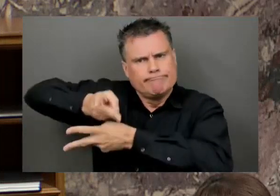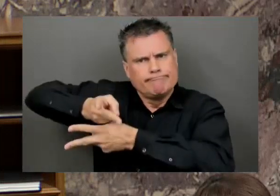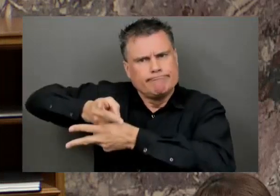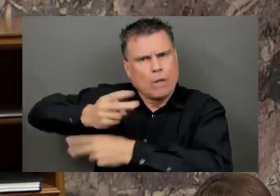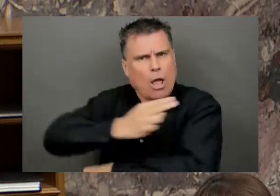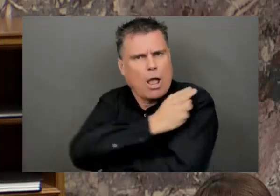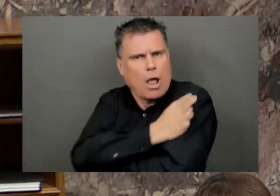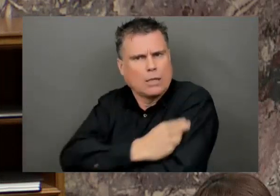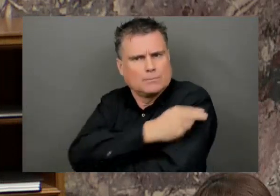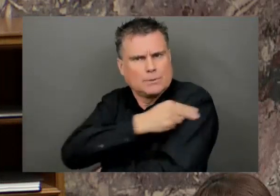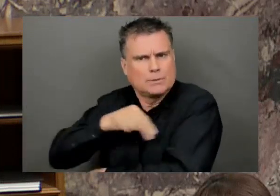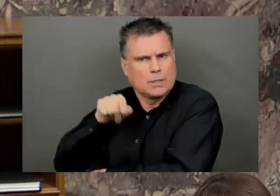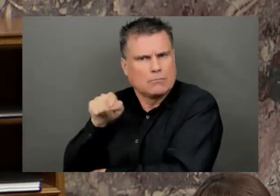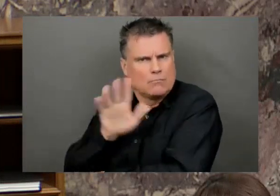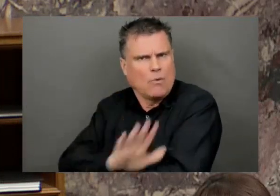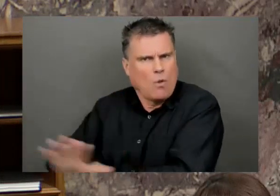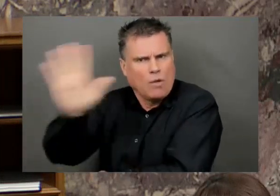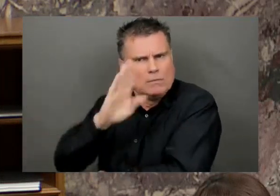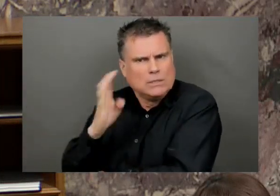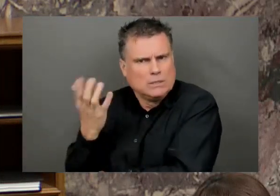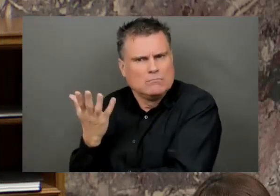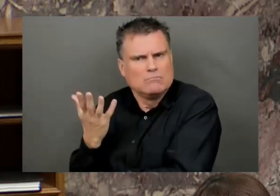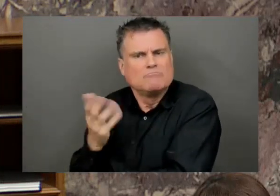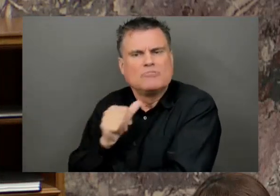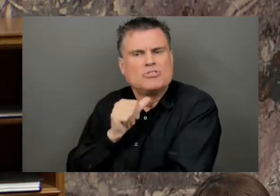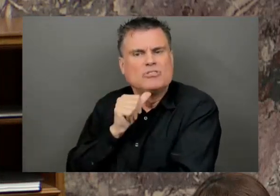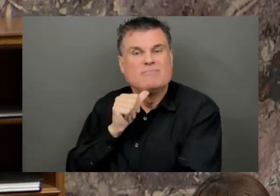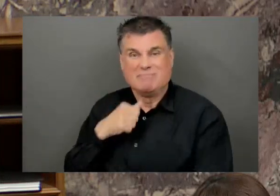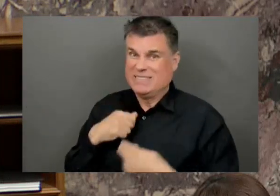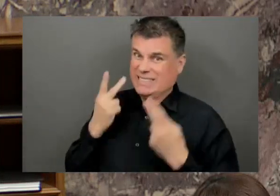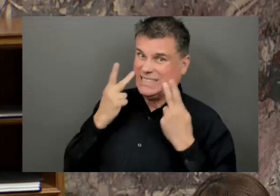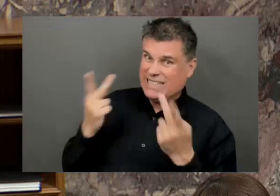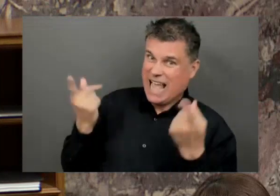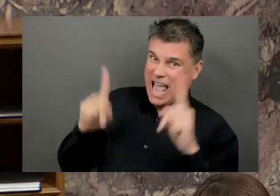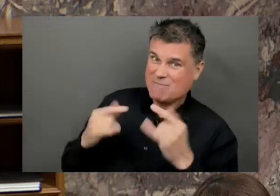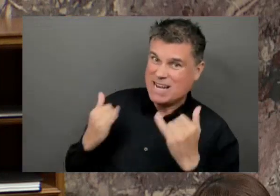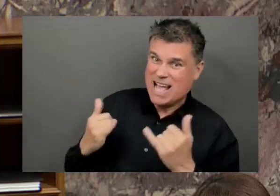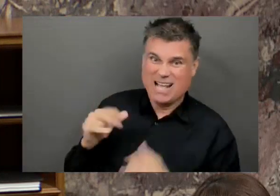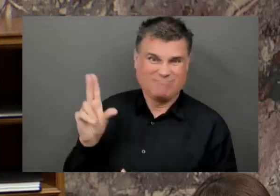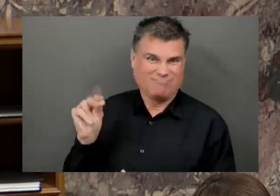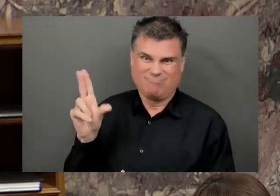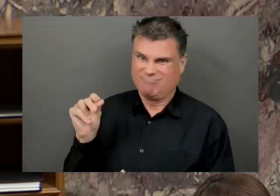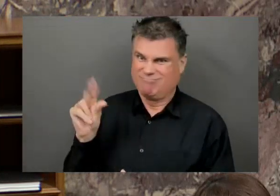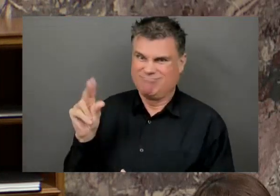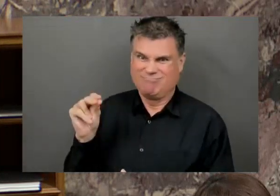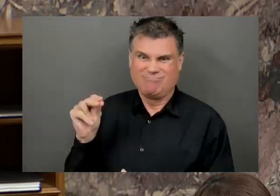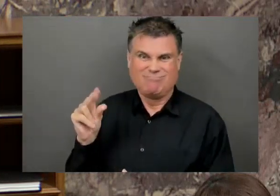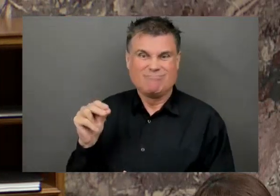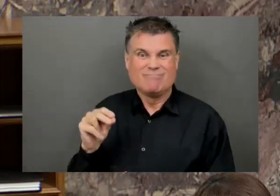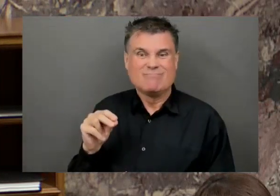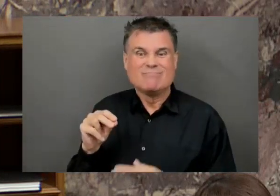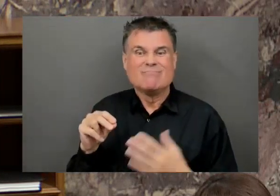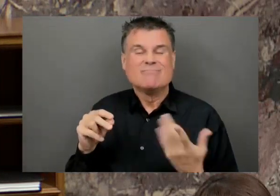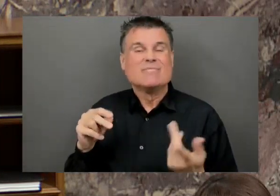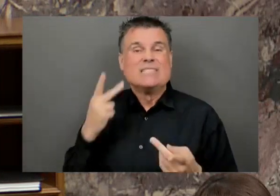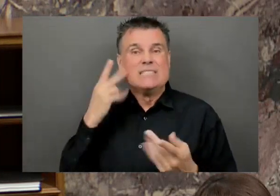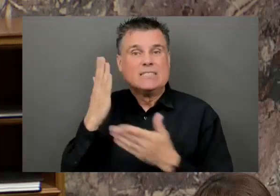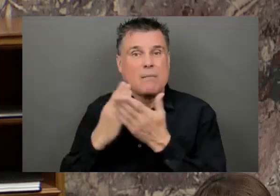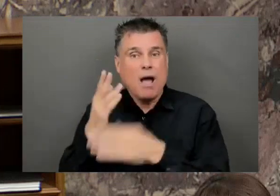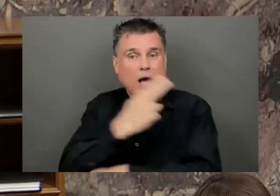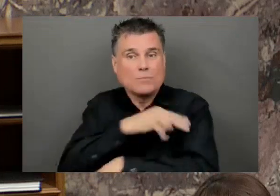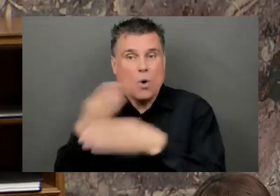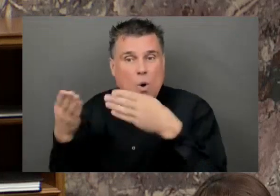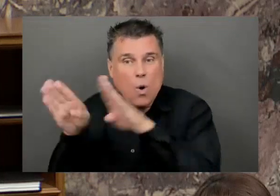hospital emergency rooms face repeated closures. Seniors are left languishing in hallways for up to 9